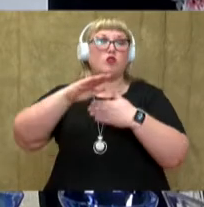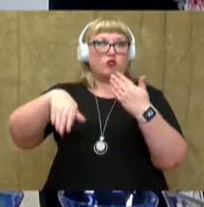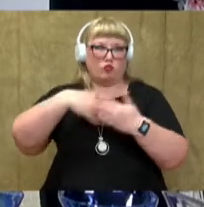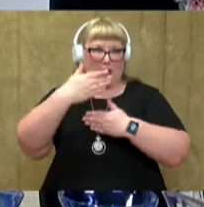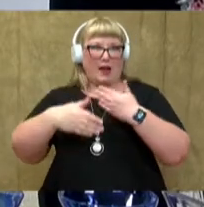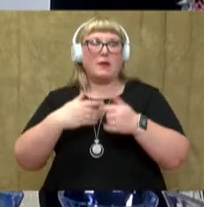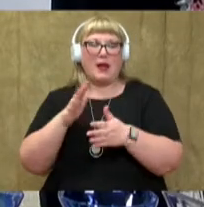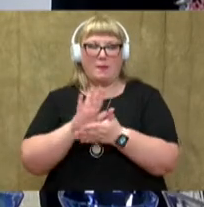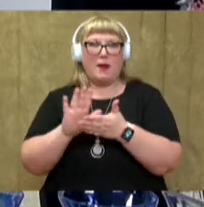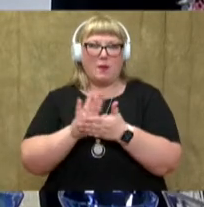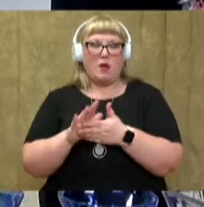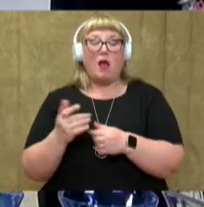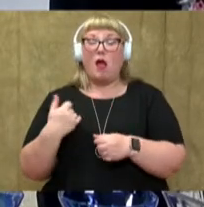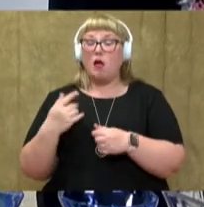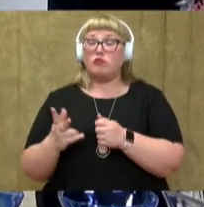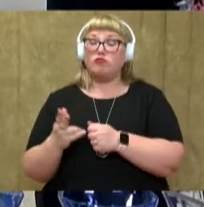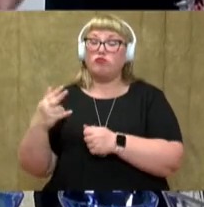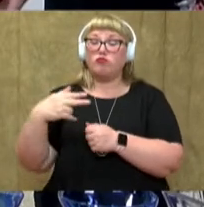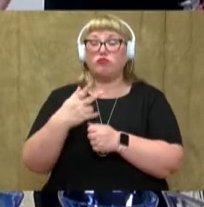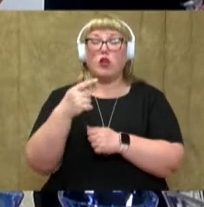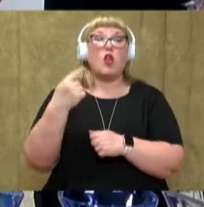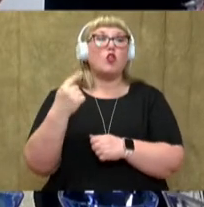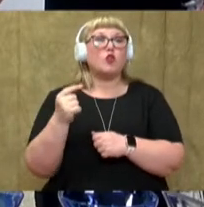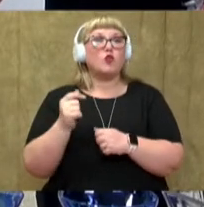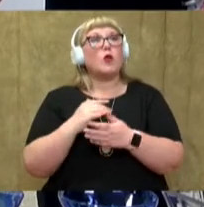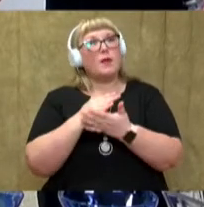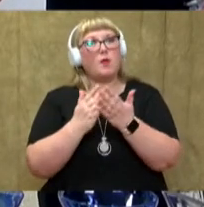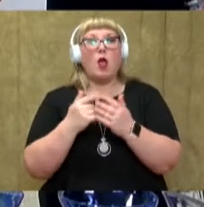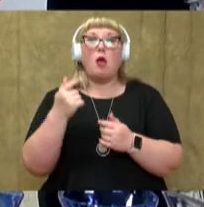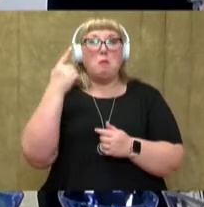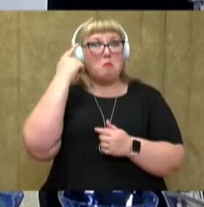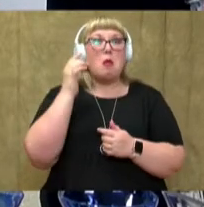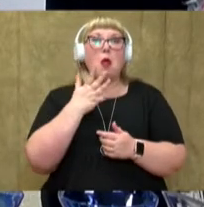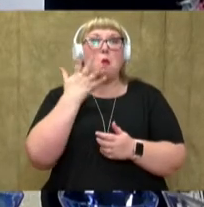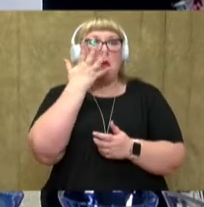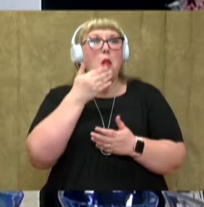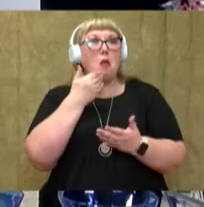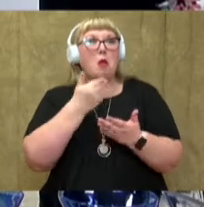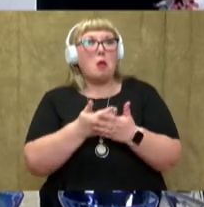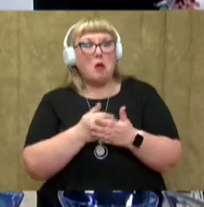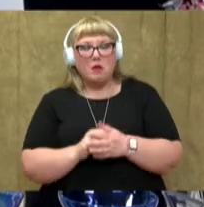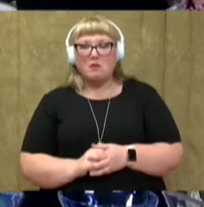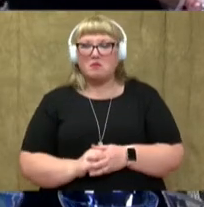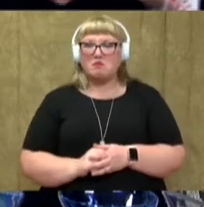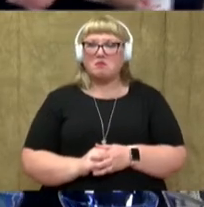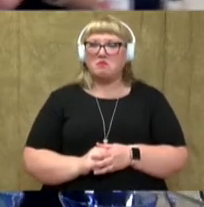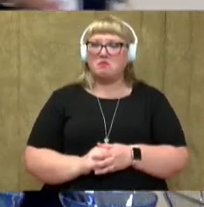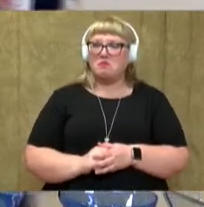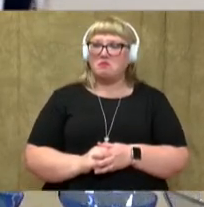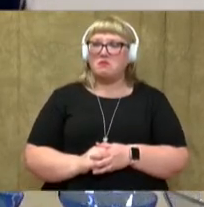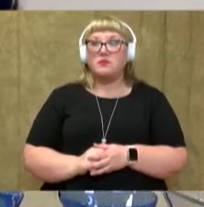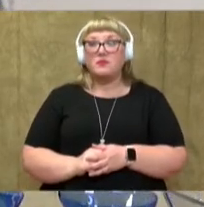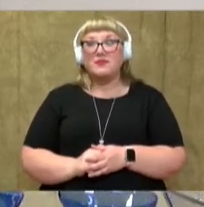out the little green part because I thought it would look good as a plant at the bottom of the sea.